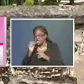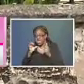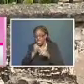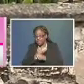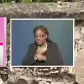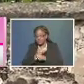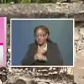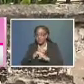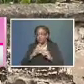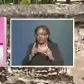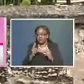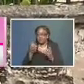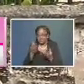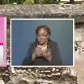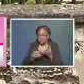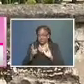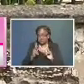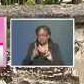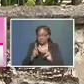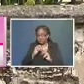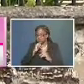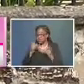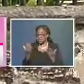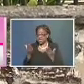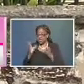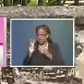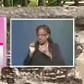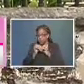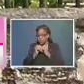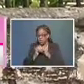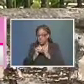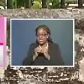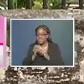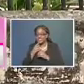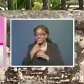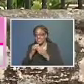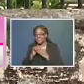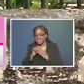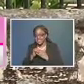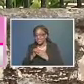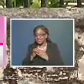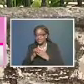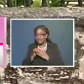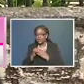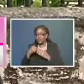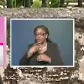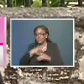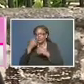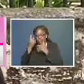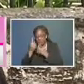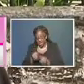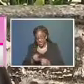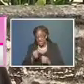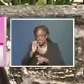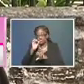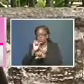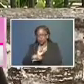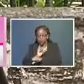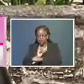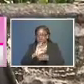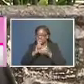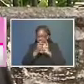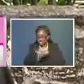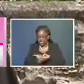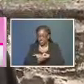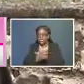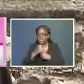persons that unfortunately are not even here with us anymore. So it is in that vein that we're trying to work as expeditiously as possible,